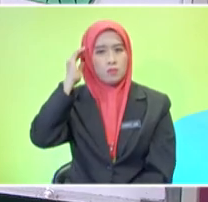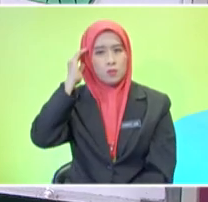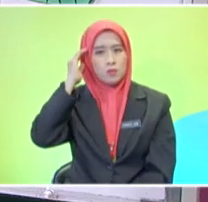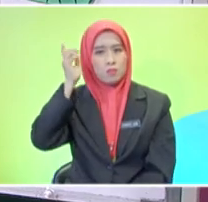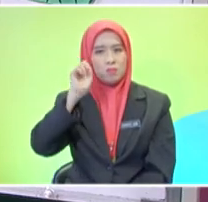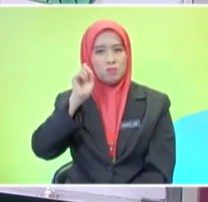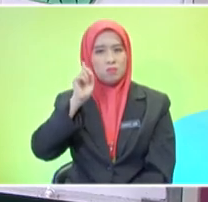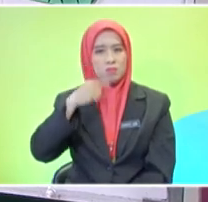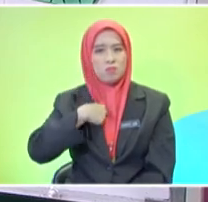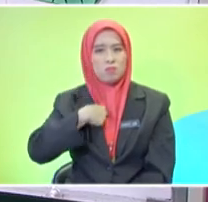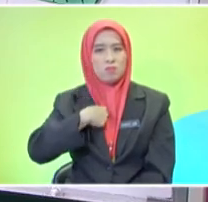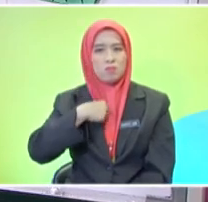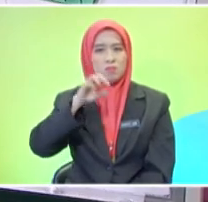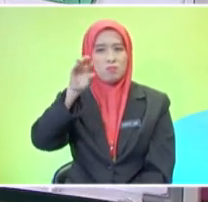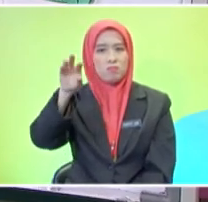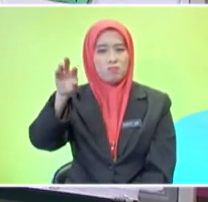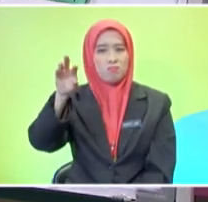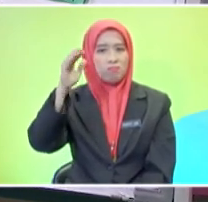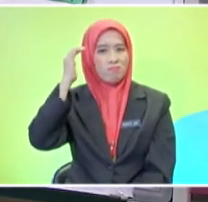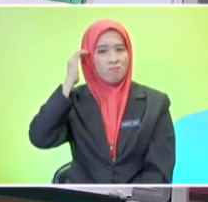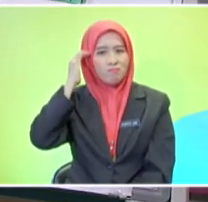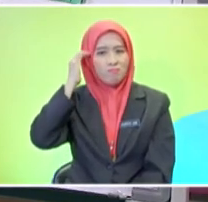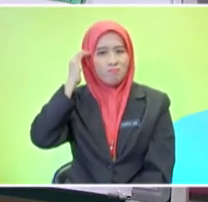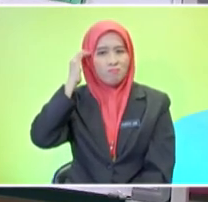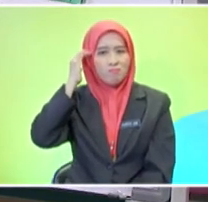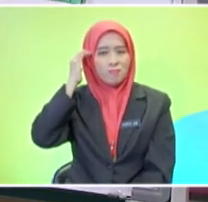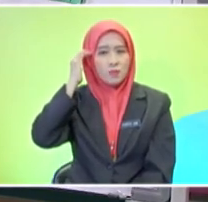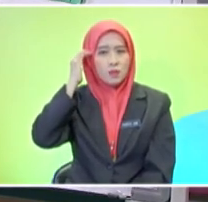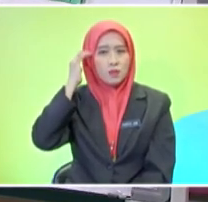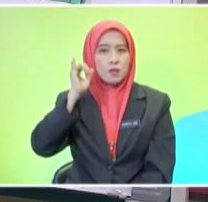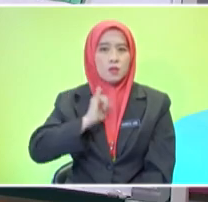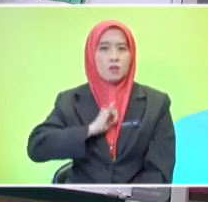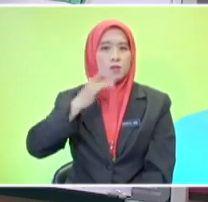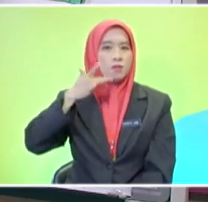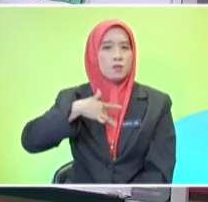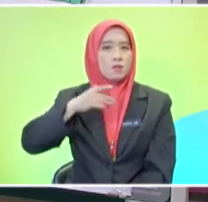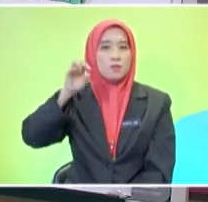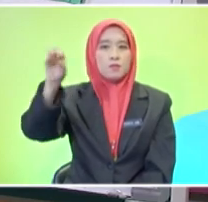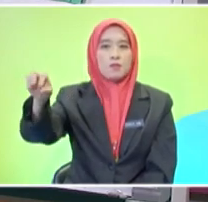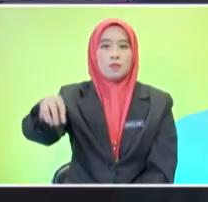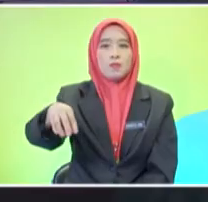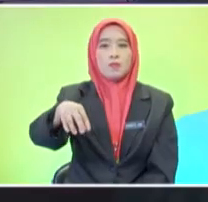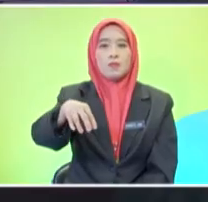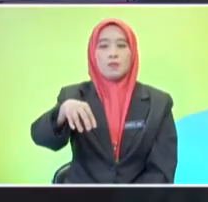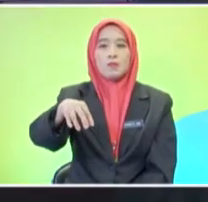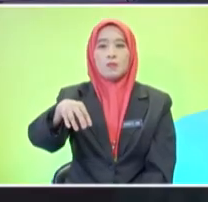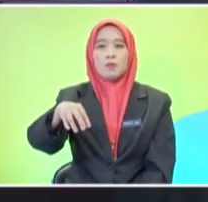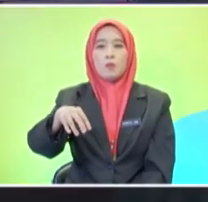put mine, huh? I'm going to win. I think I should go. I'm going to win. Oh no.